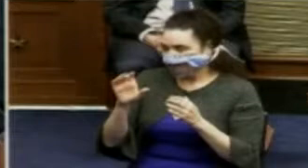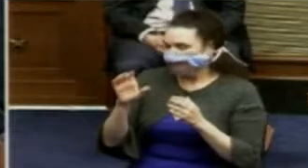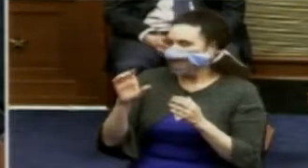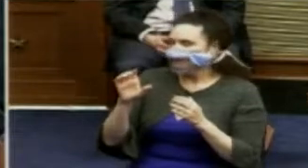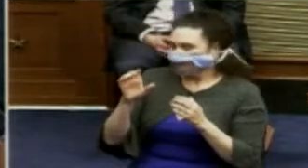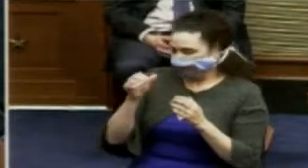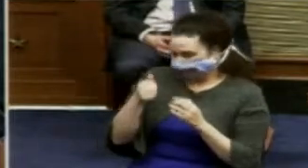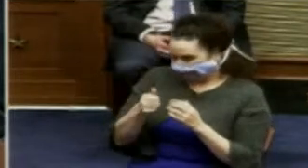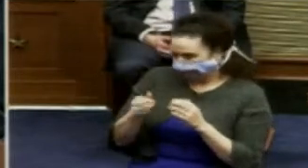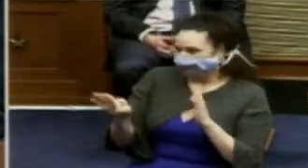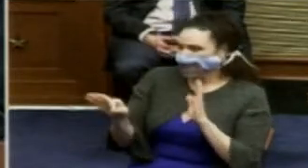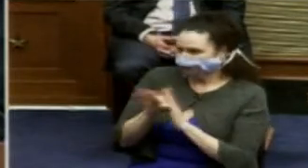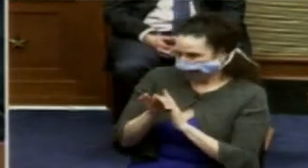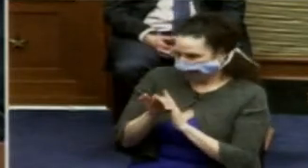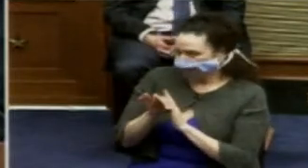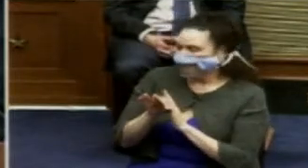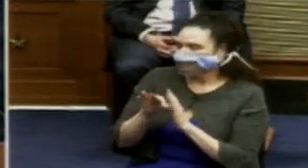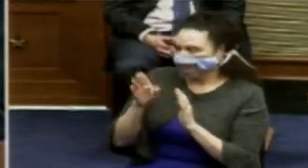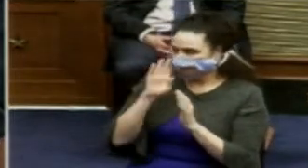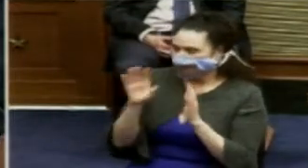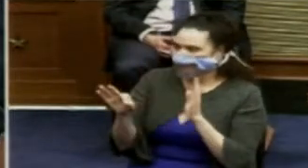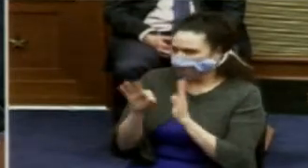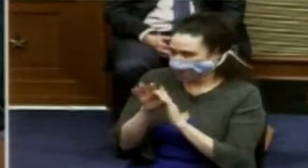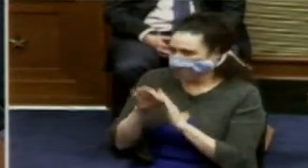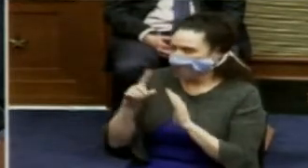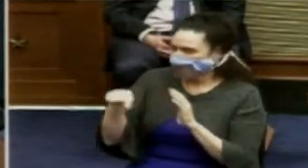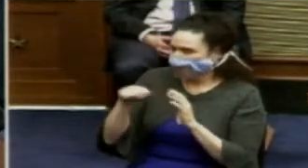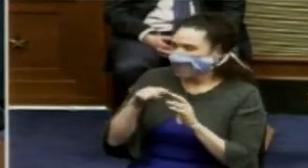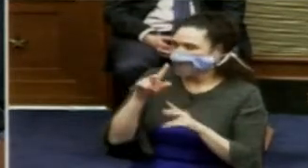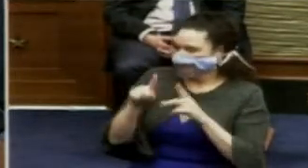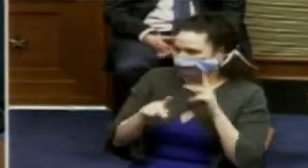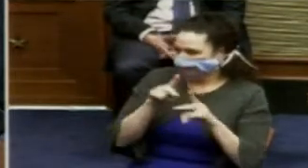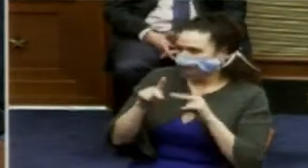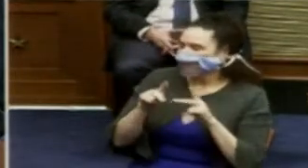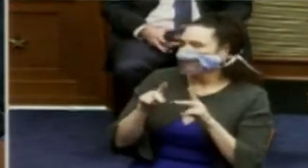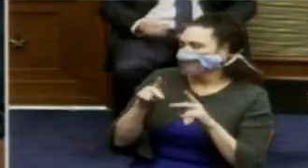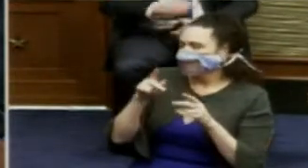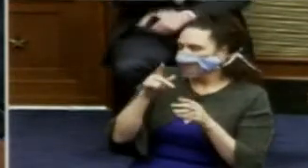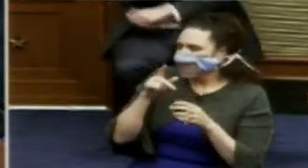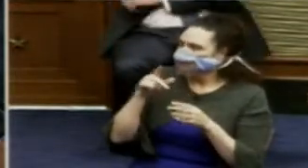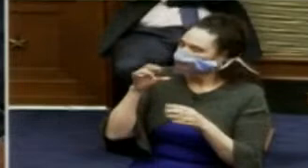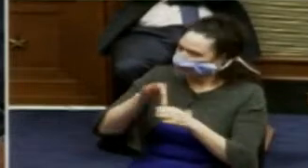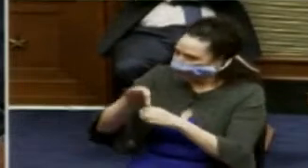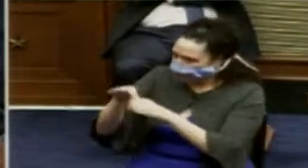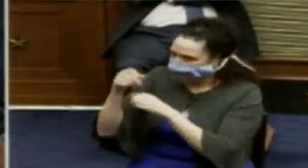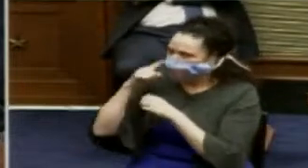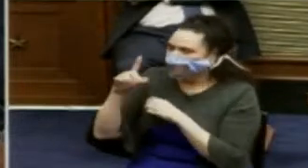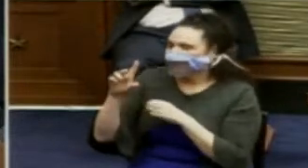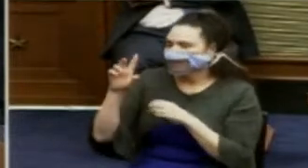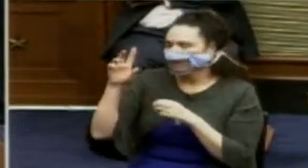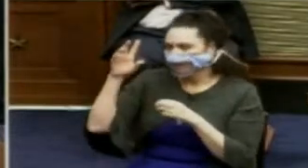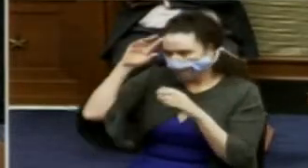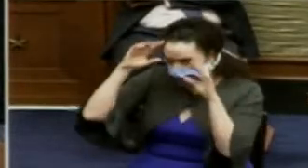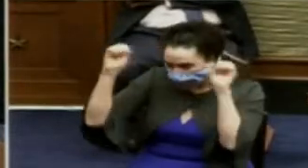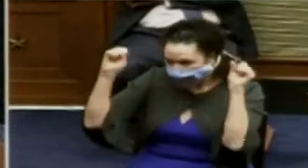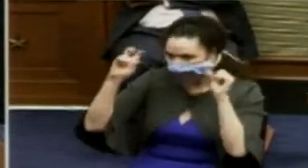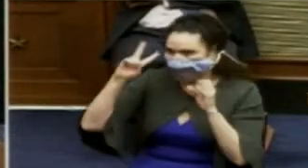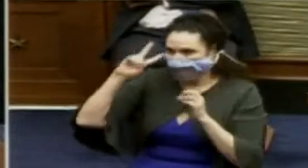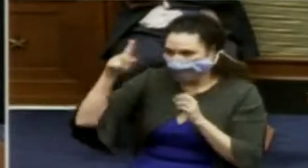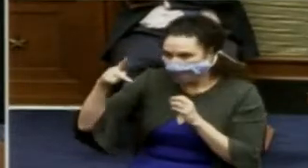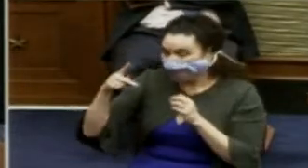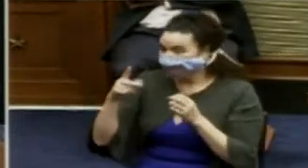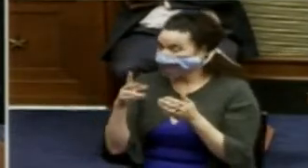electors for president and vice president, and it proposes to nullify this by simple legislation. It does propose